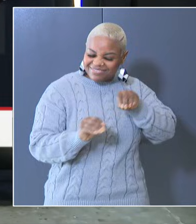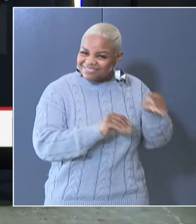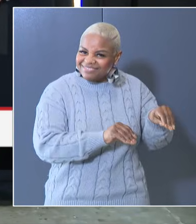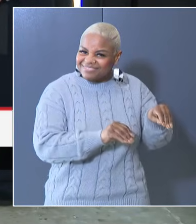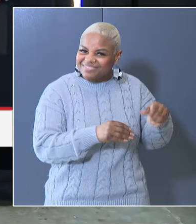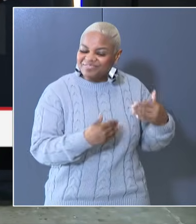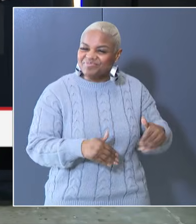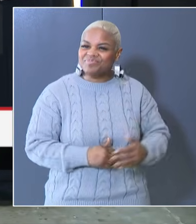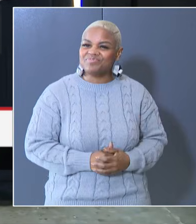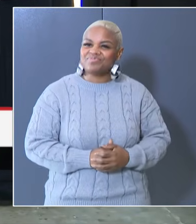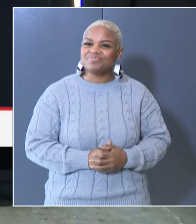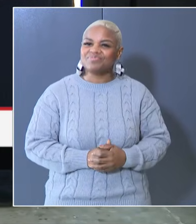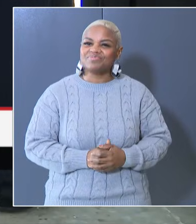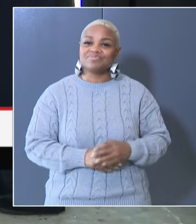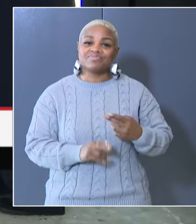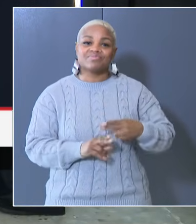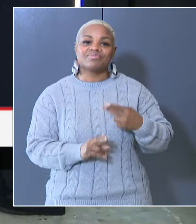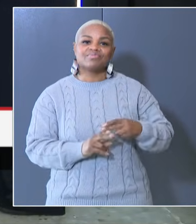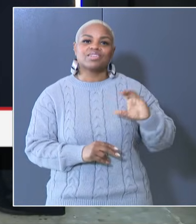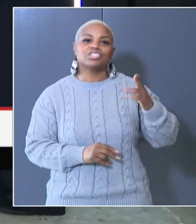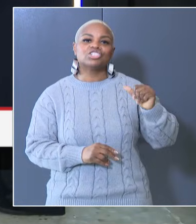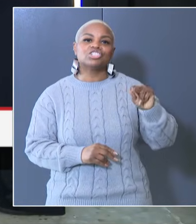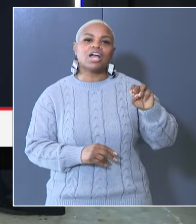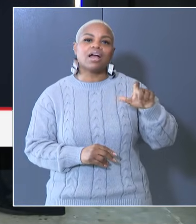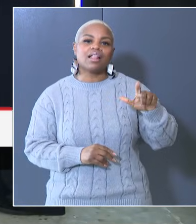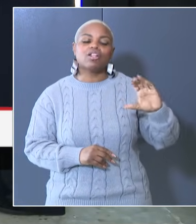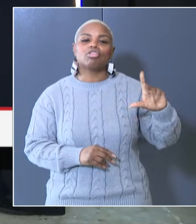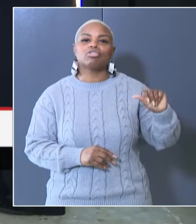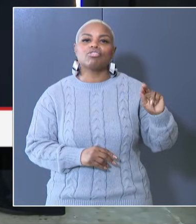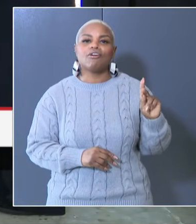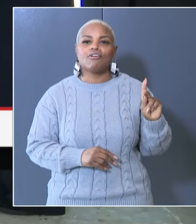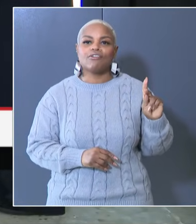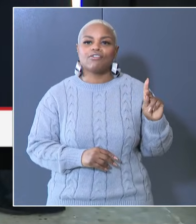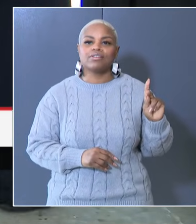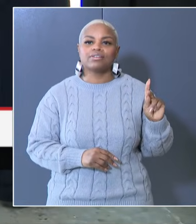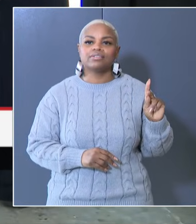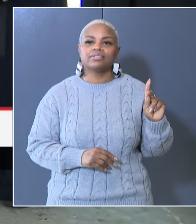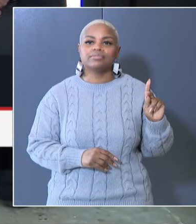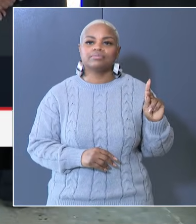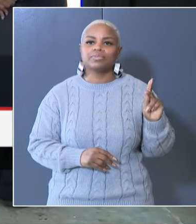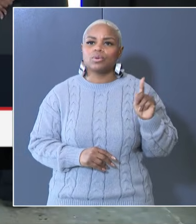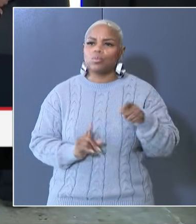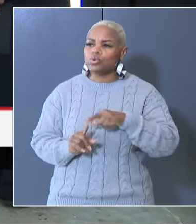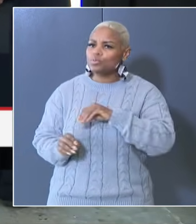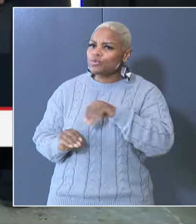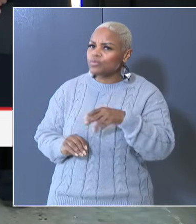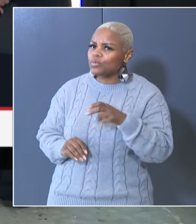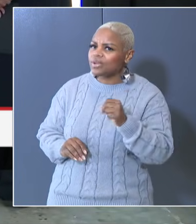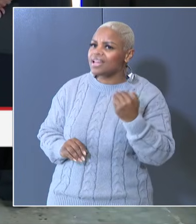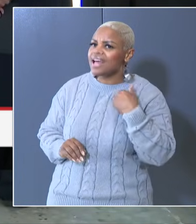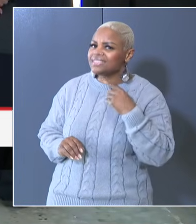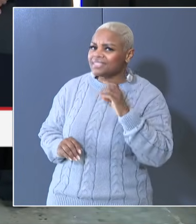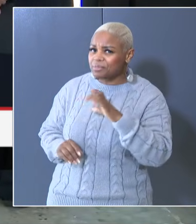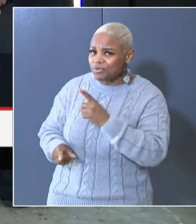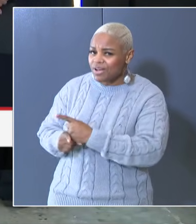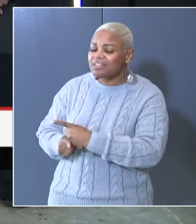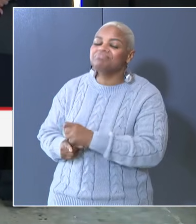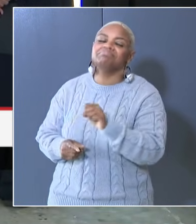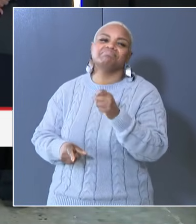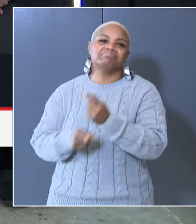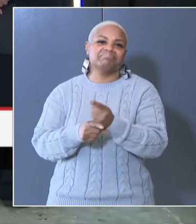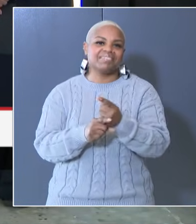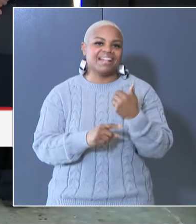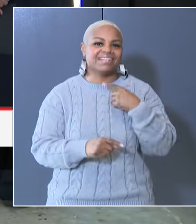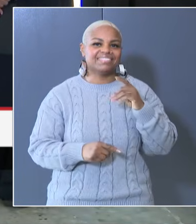And Chanel, you moved in back in December, right? And so we were really honored to have her join here. There are places she could